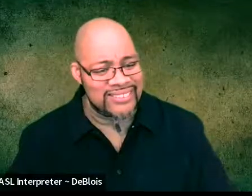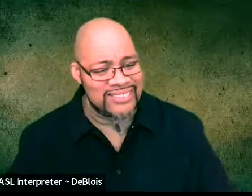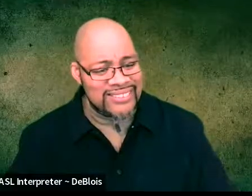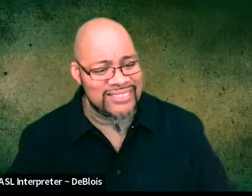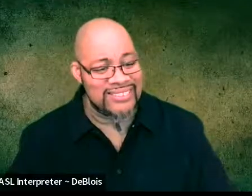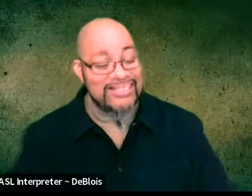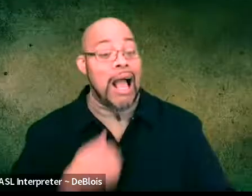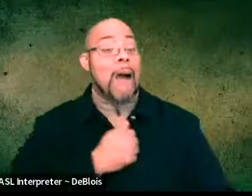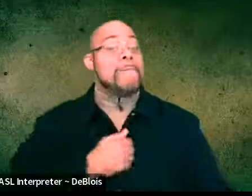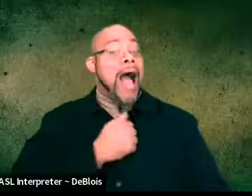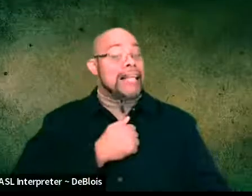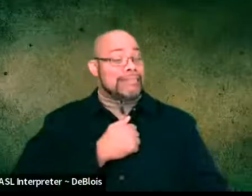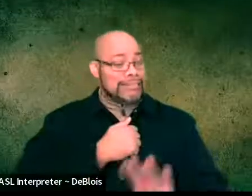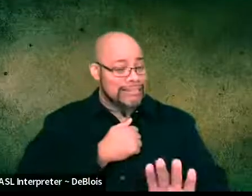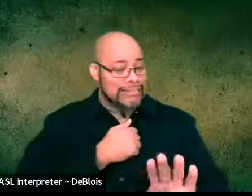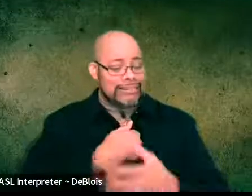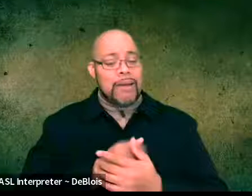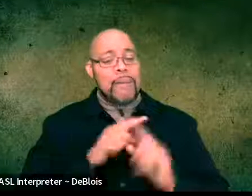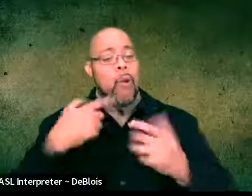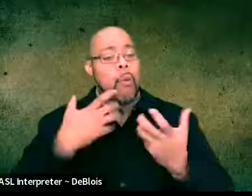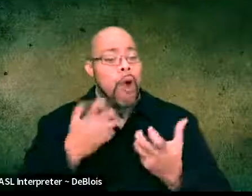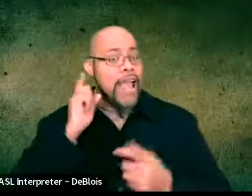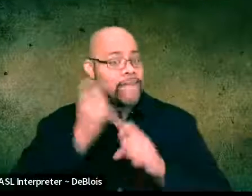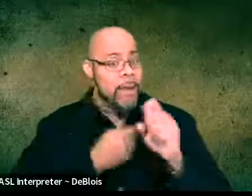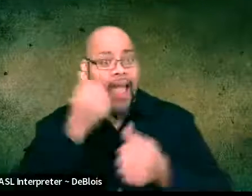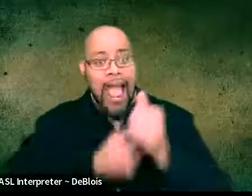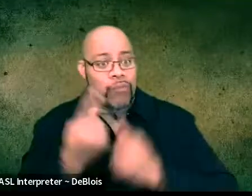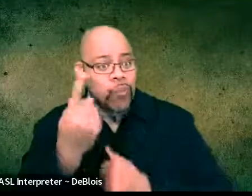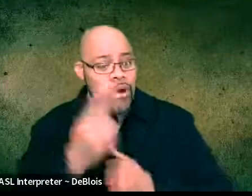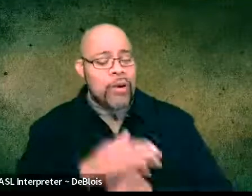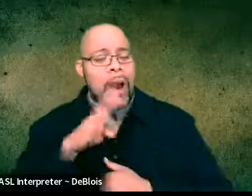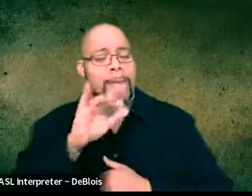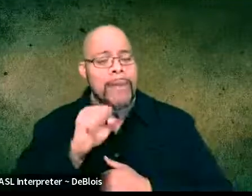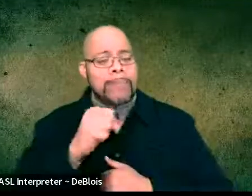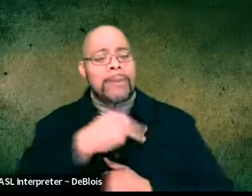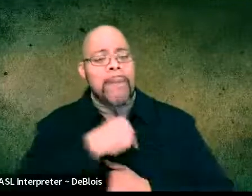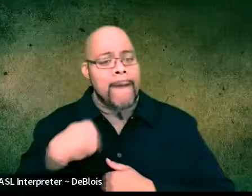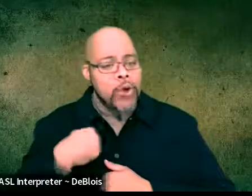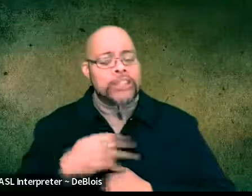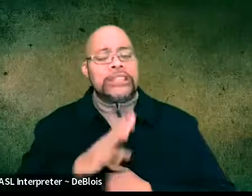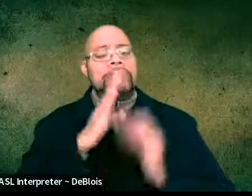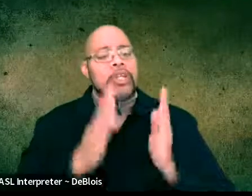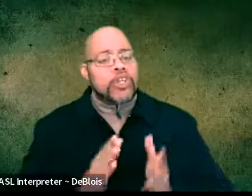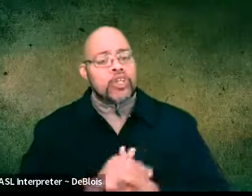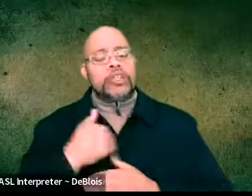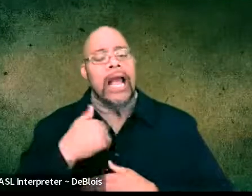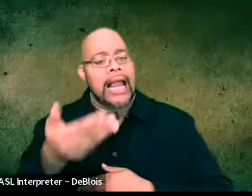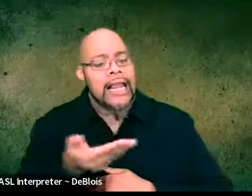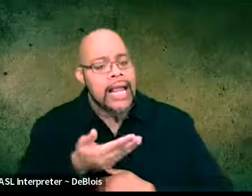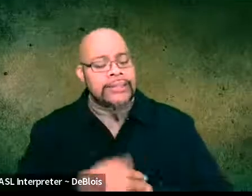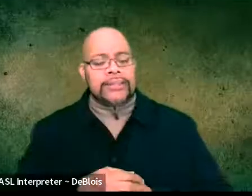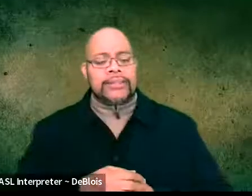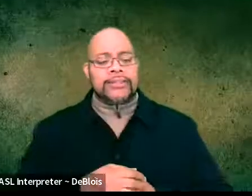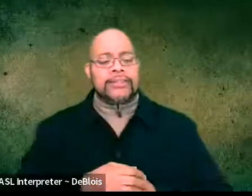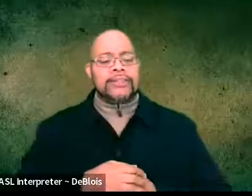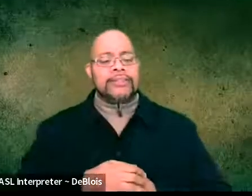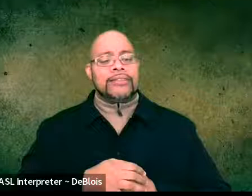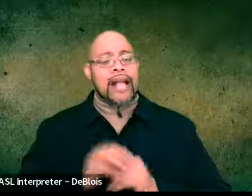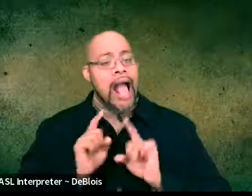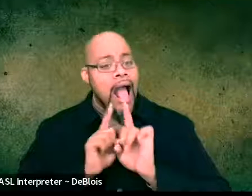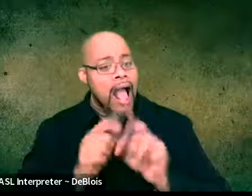My apologies. But we want to hear from everybody, our BIMS members, our speakers, our guests,